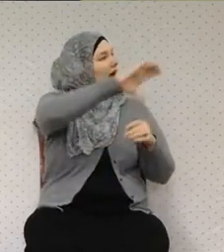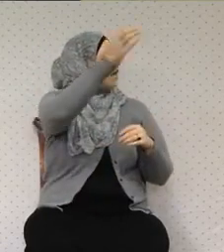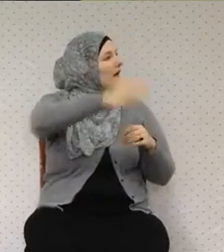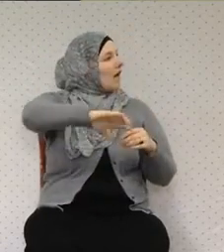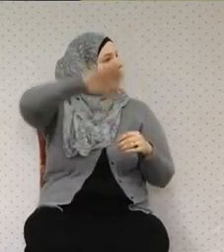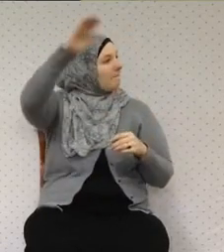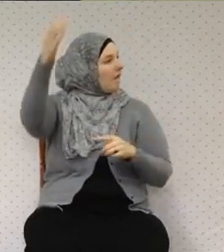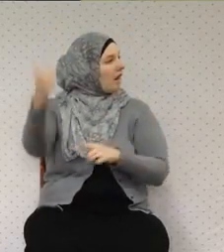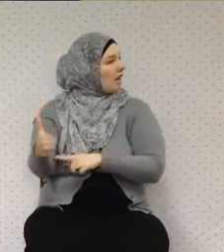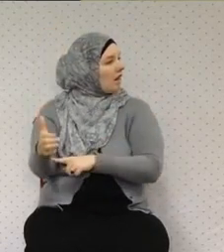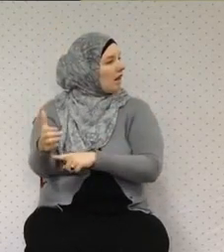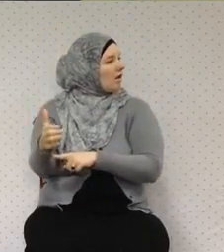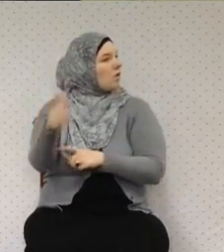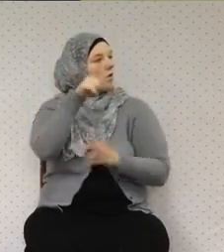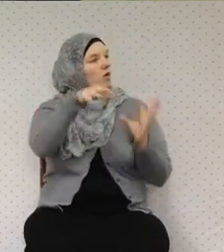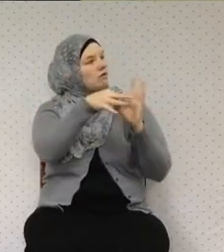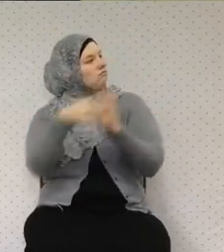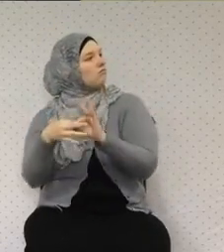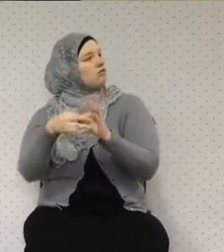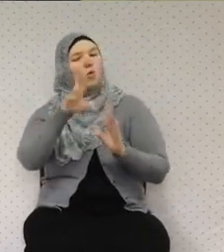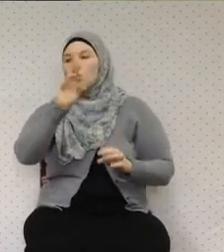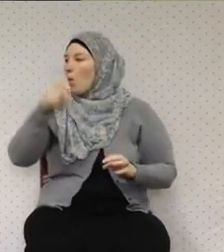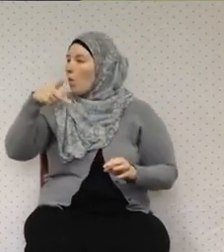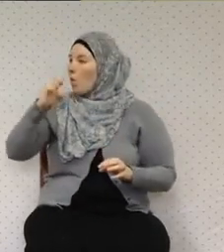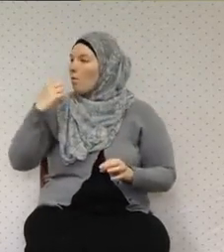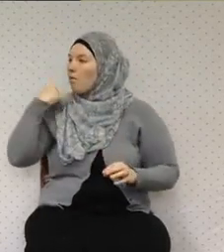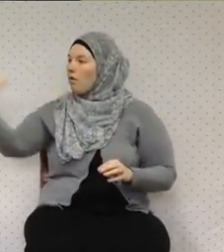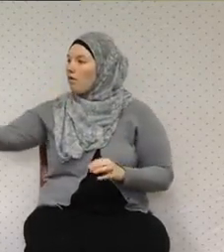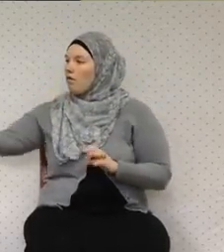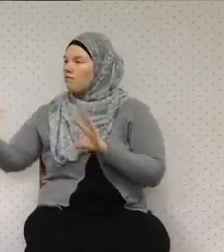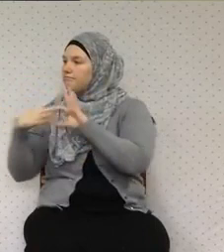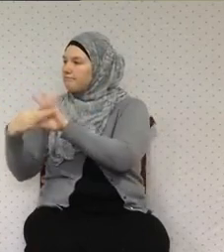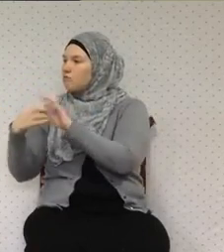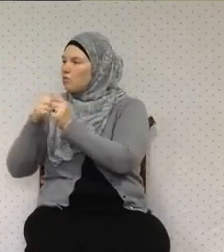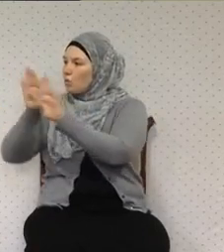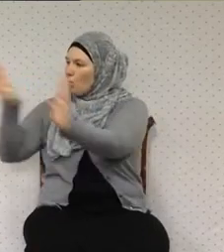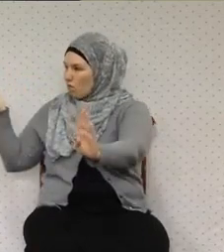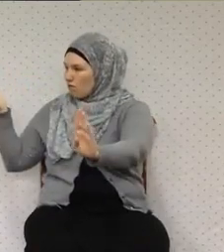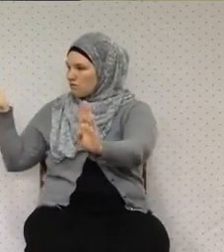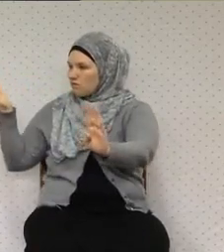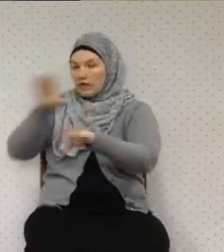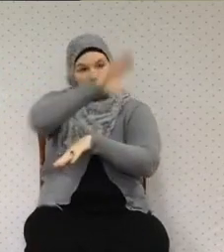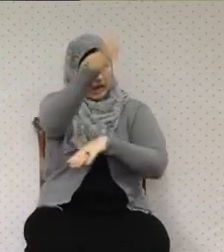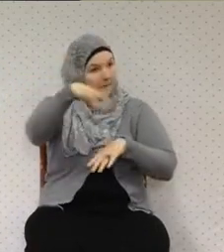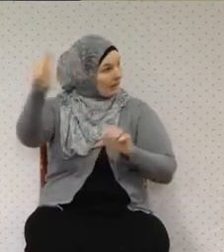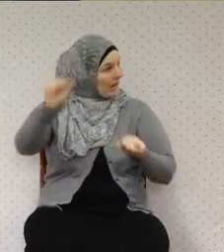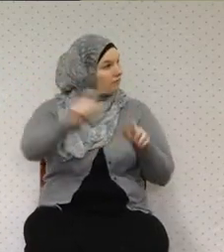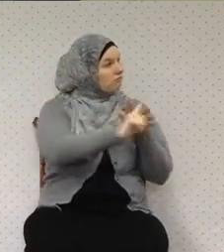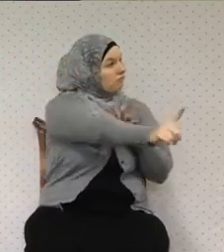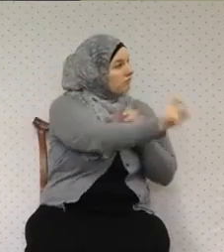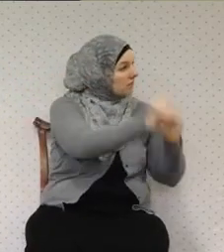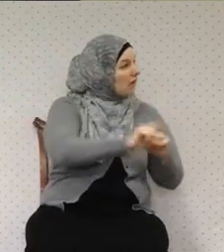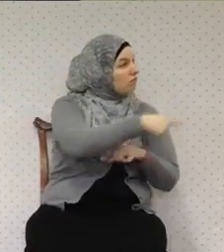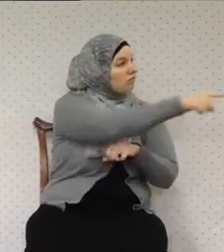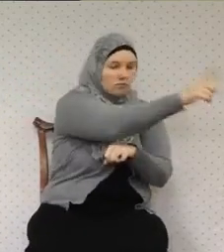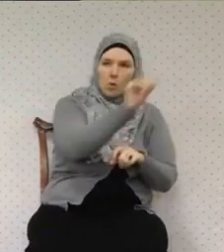who's held down by a rope that is stuck or tied to the wall. Can he move about?